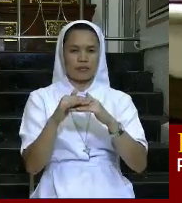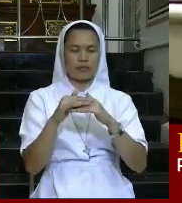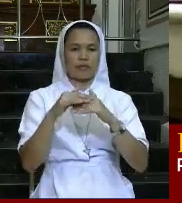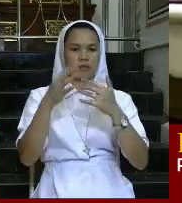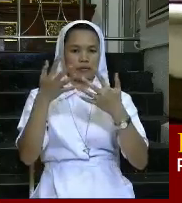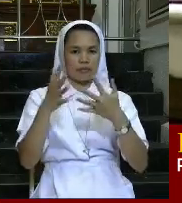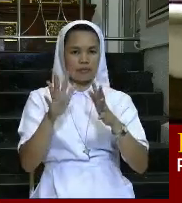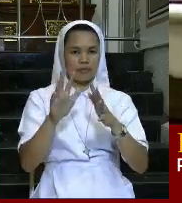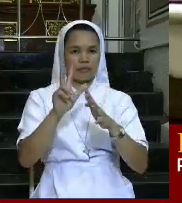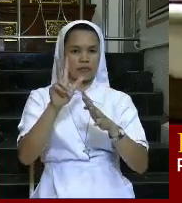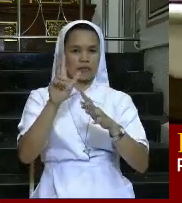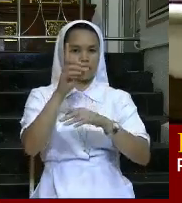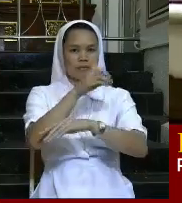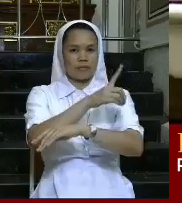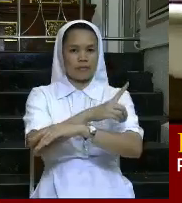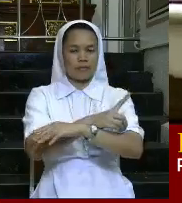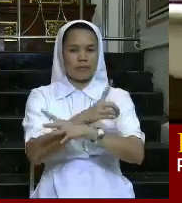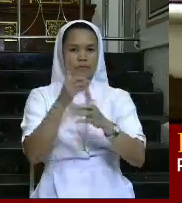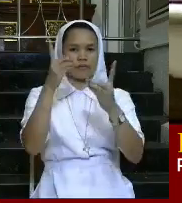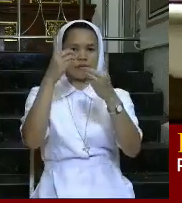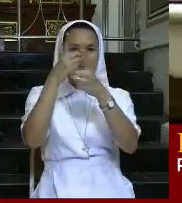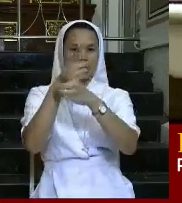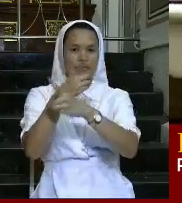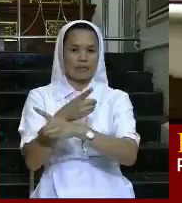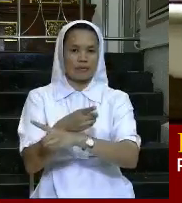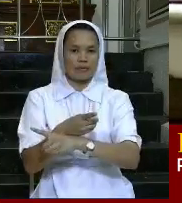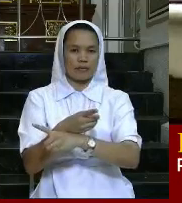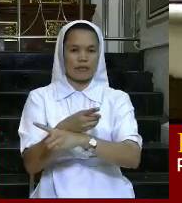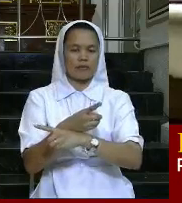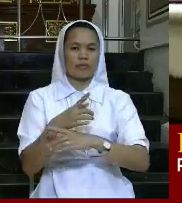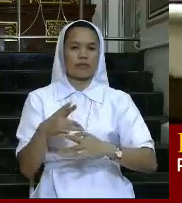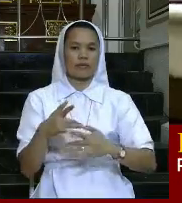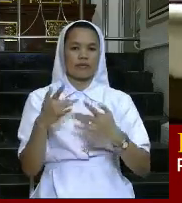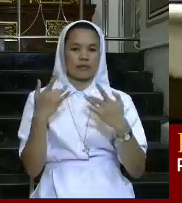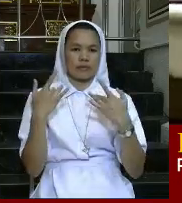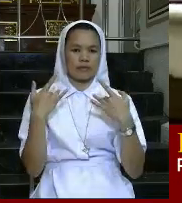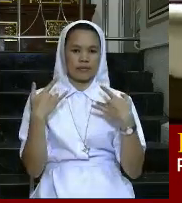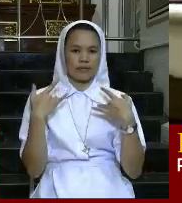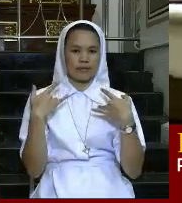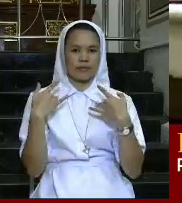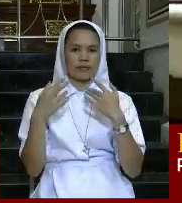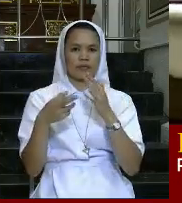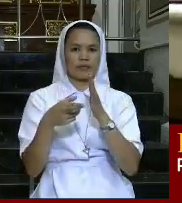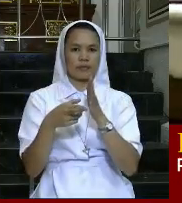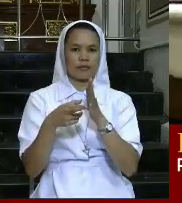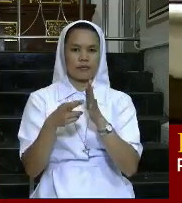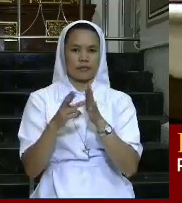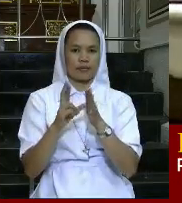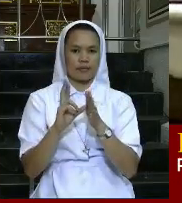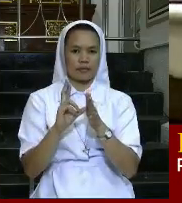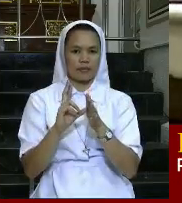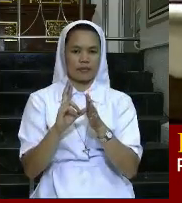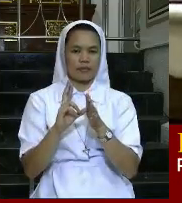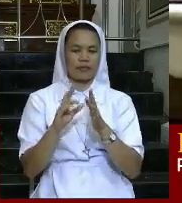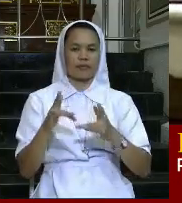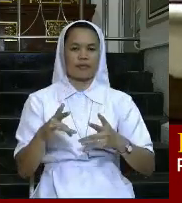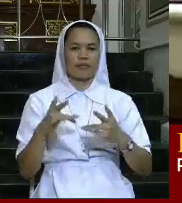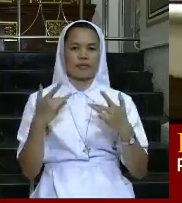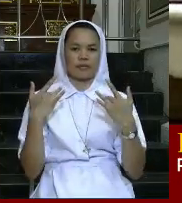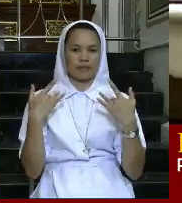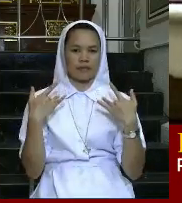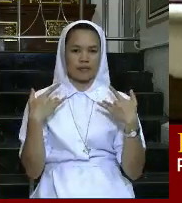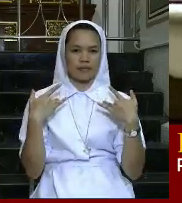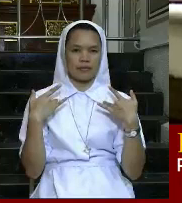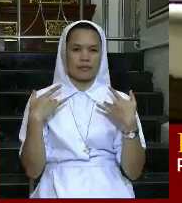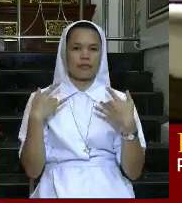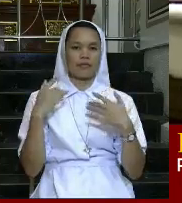After 3 days of heavy darkness, light had been restored. Life had